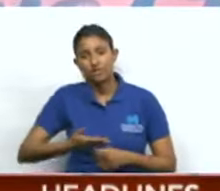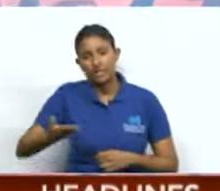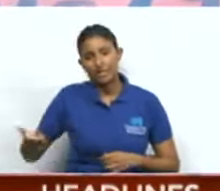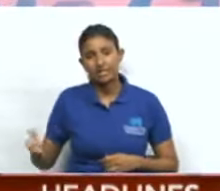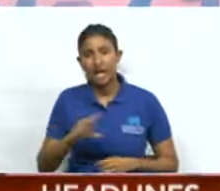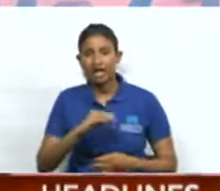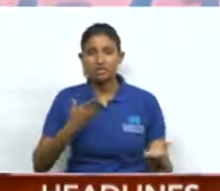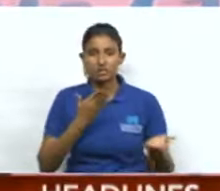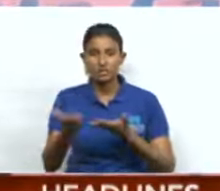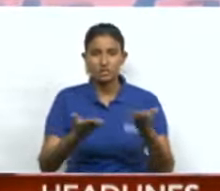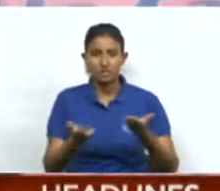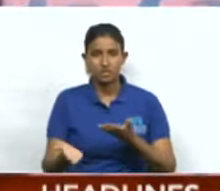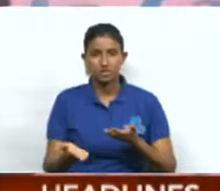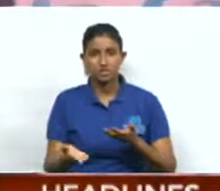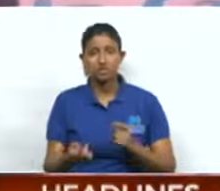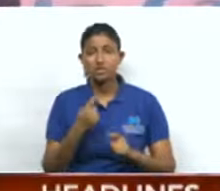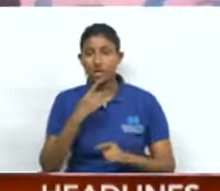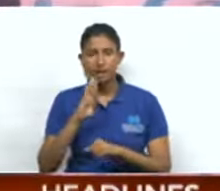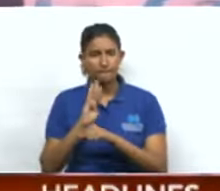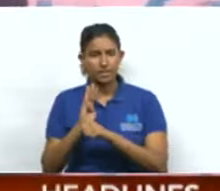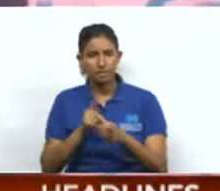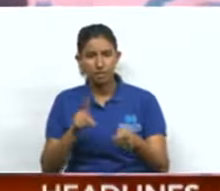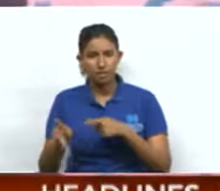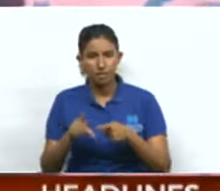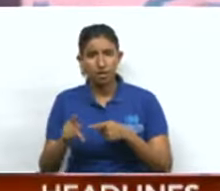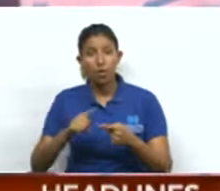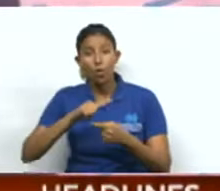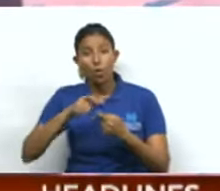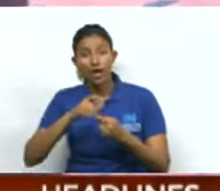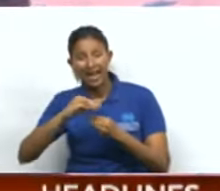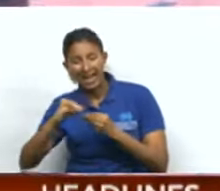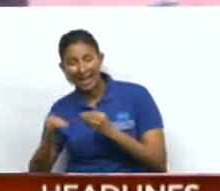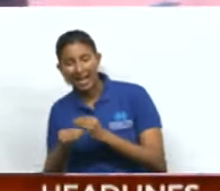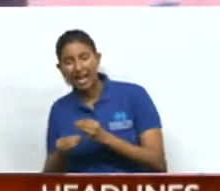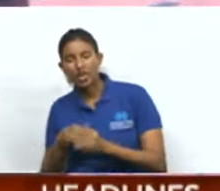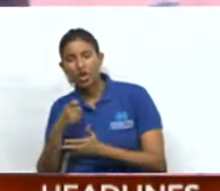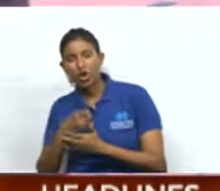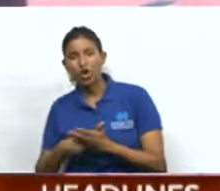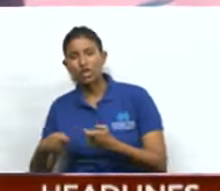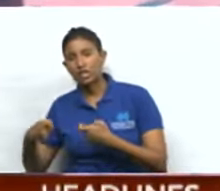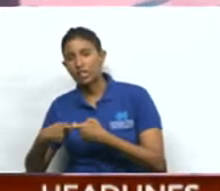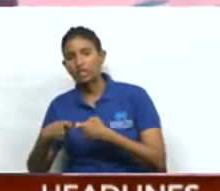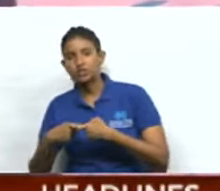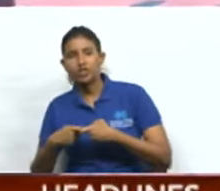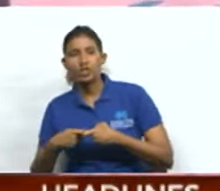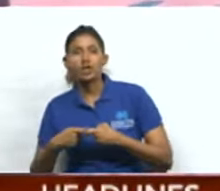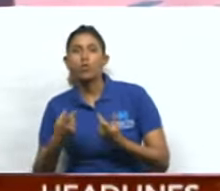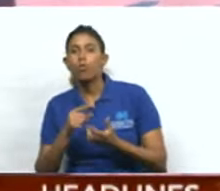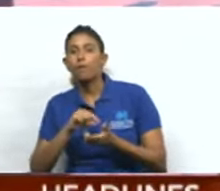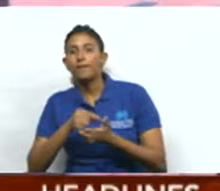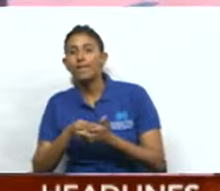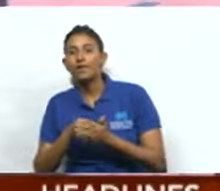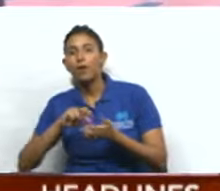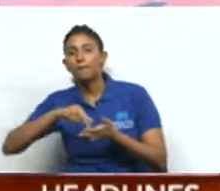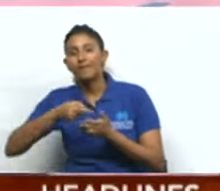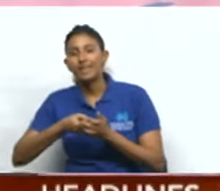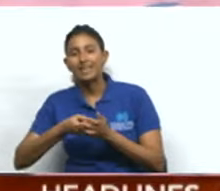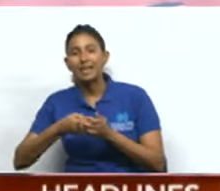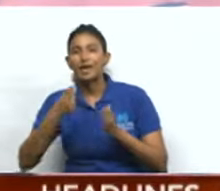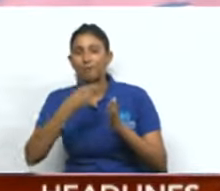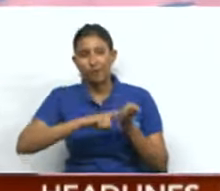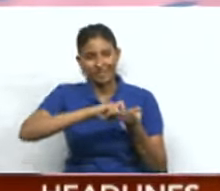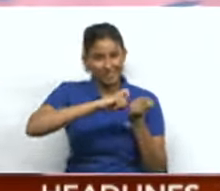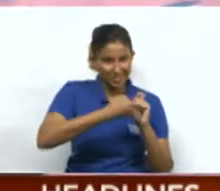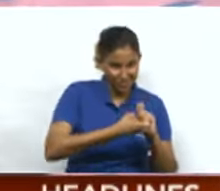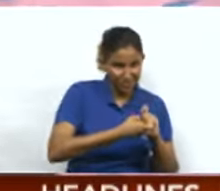people, when the rates go up, they pass it on to the normal people. The consumer have to pay for the